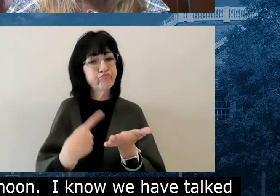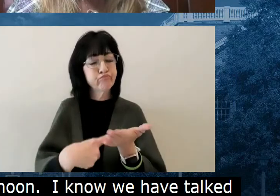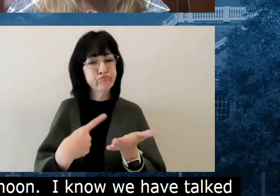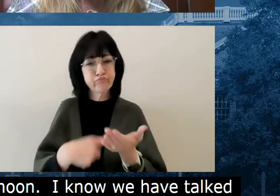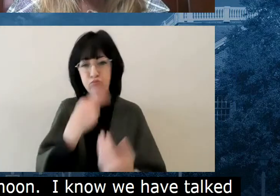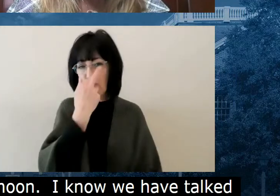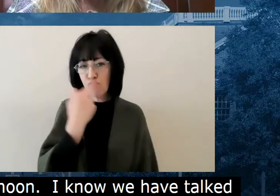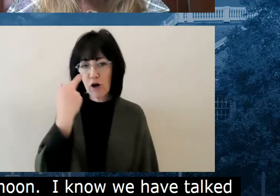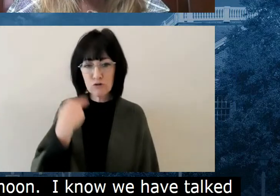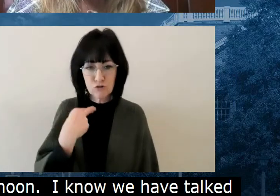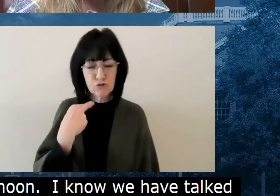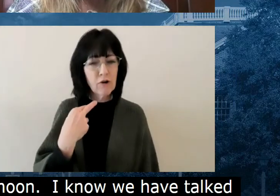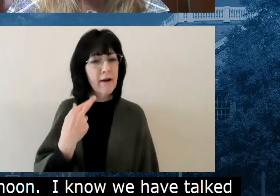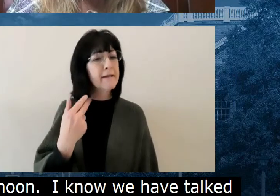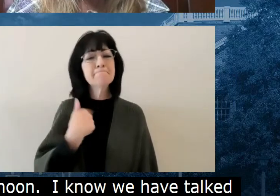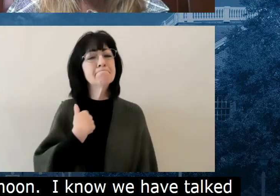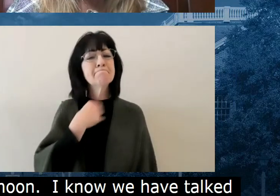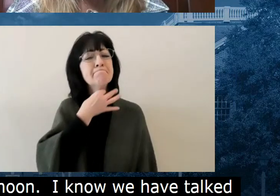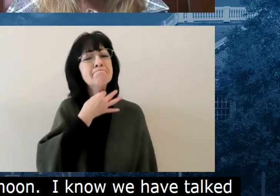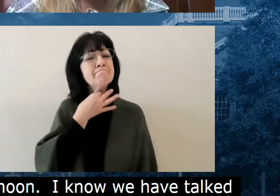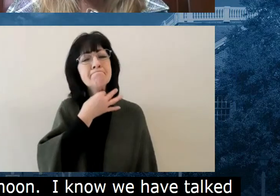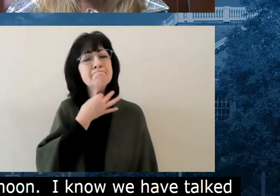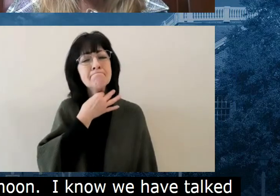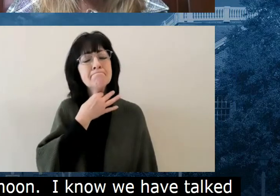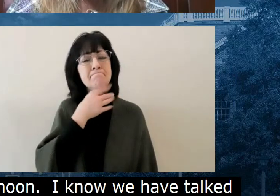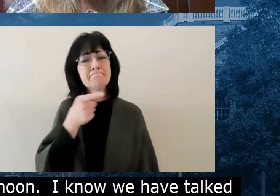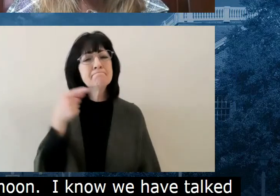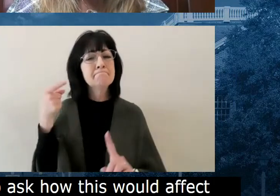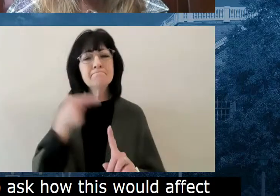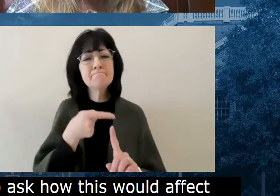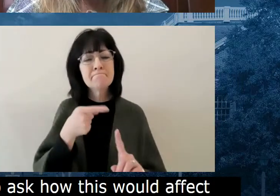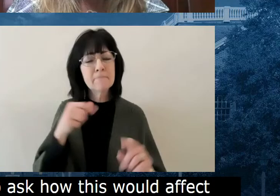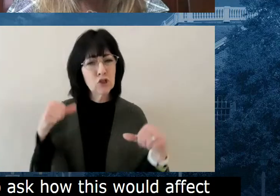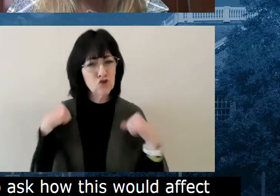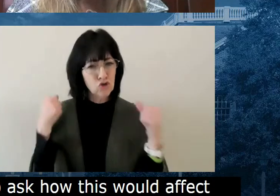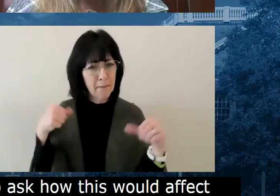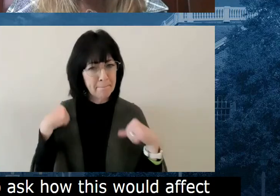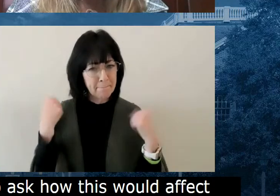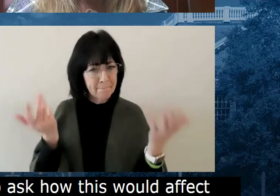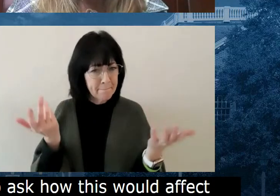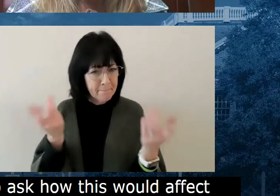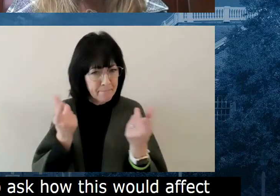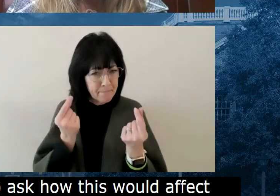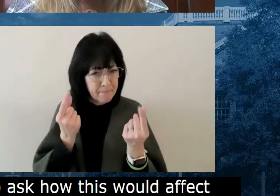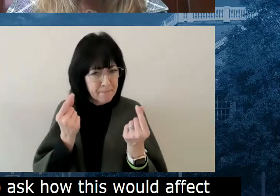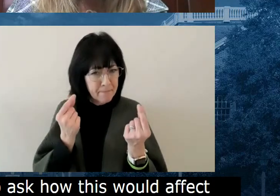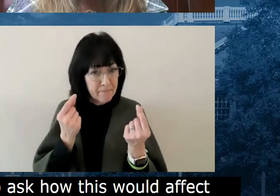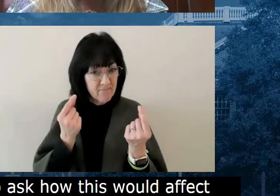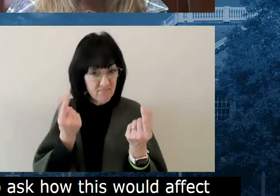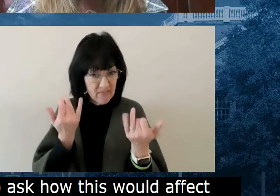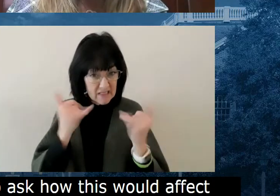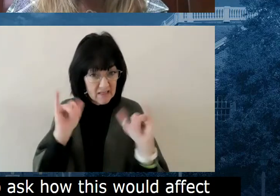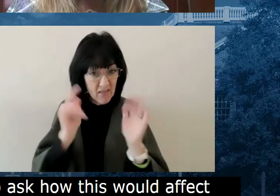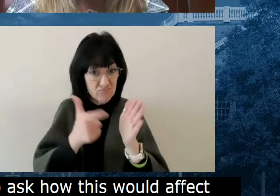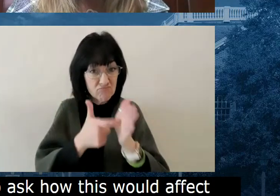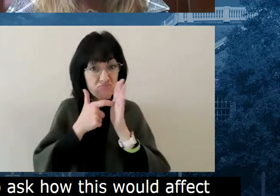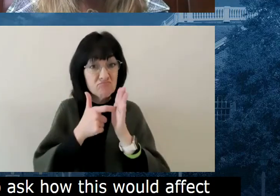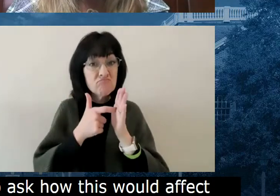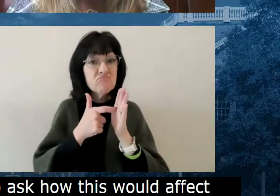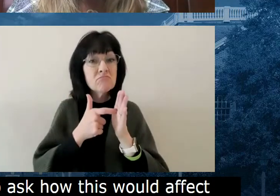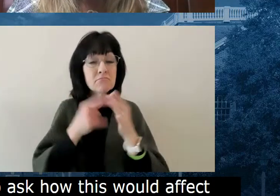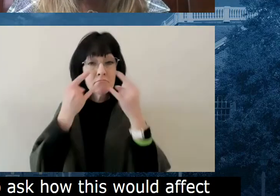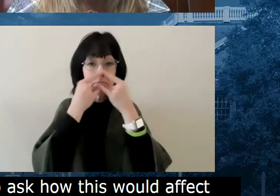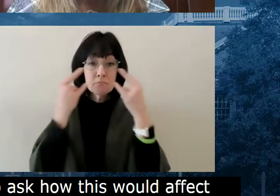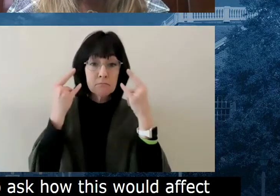affect gyms, though. If you can just confirm, you still have to wear a mask while working out, and